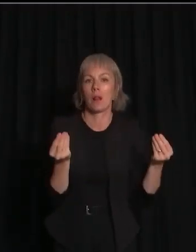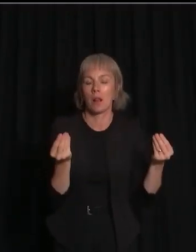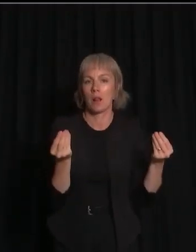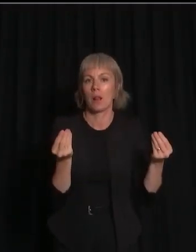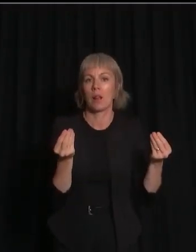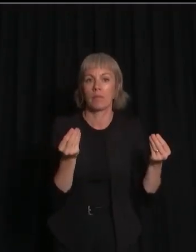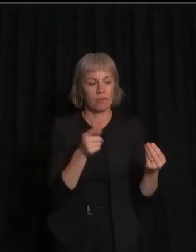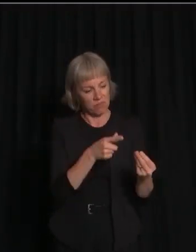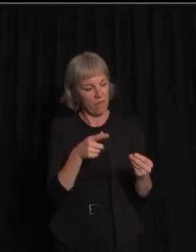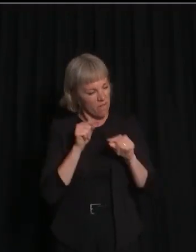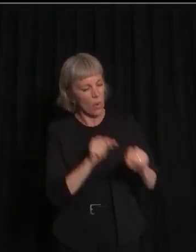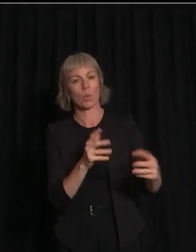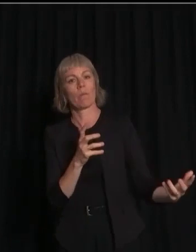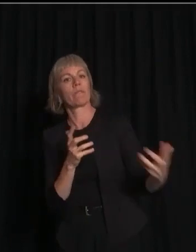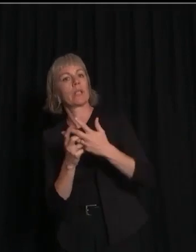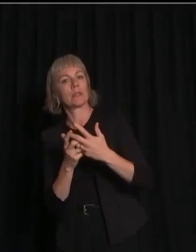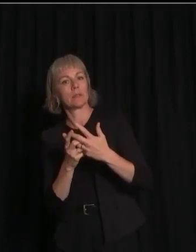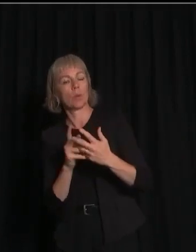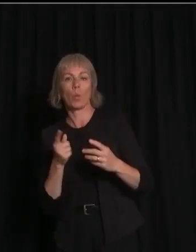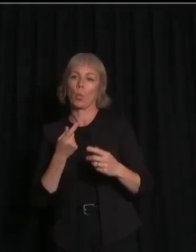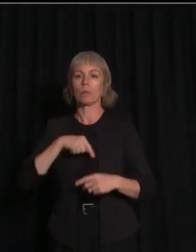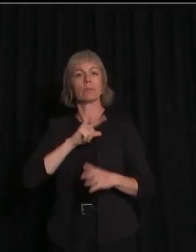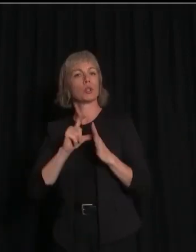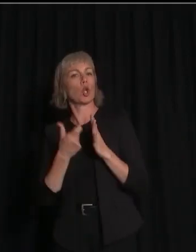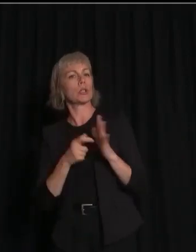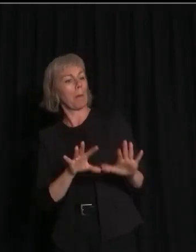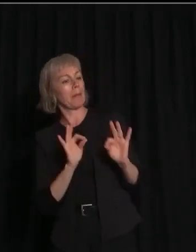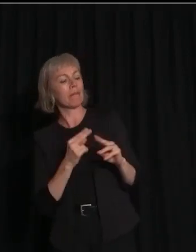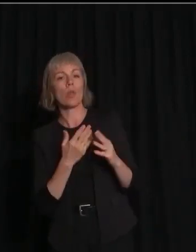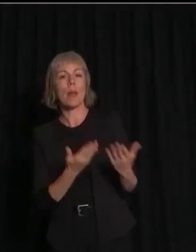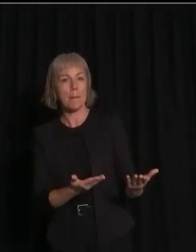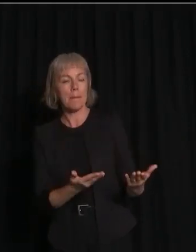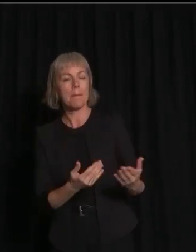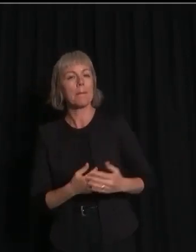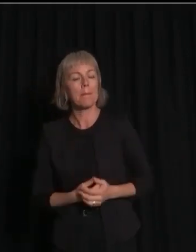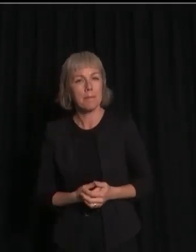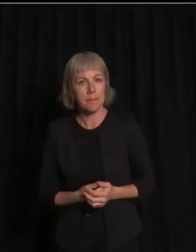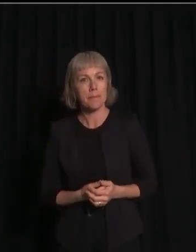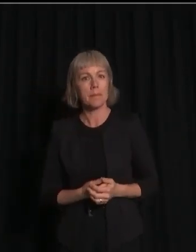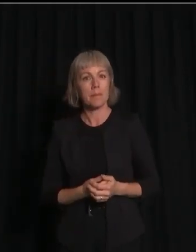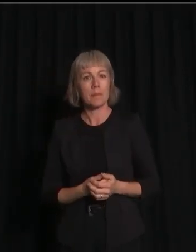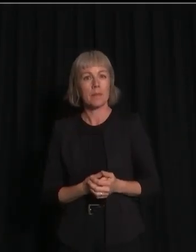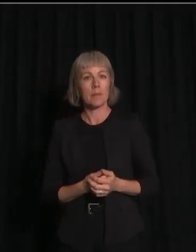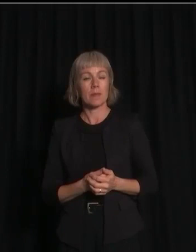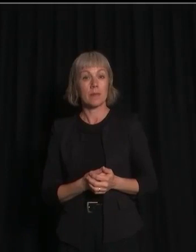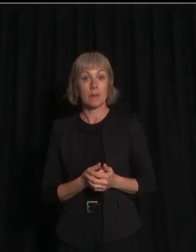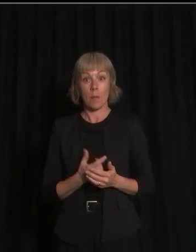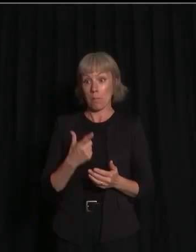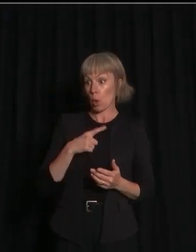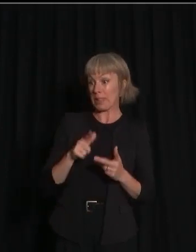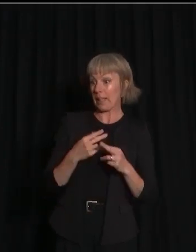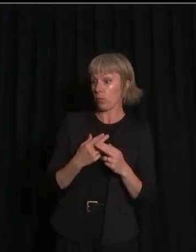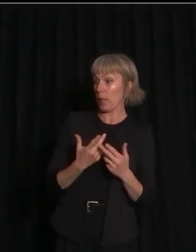for them, you know, because just by our existence we are disrupting the binary nature of